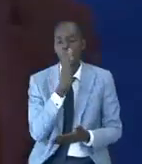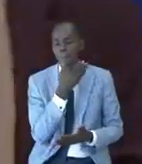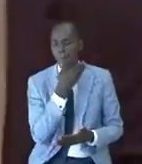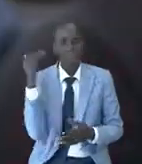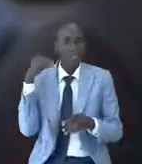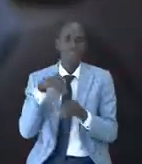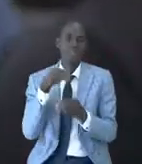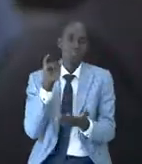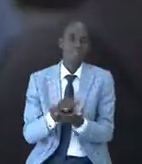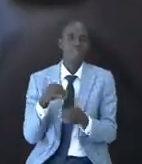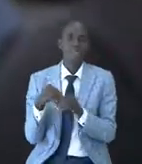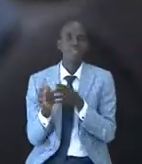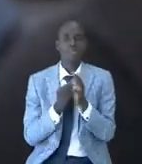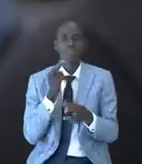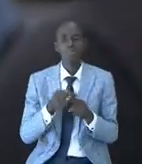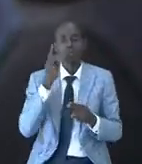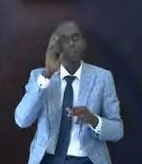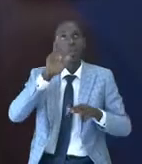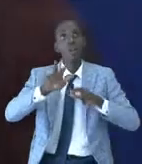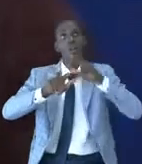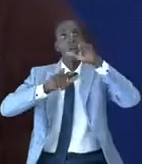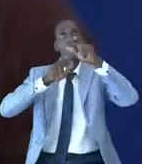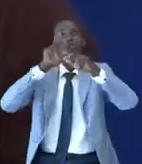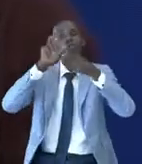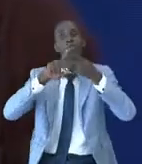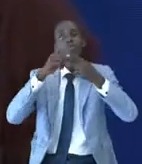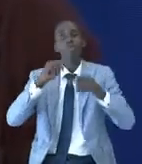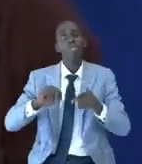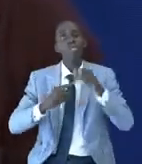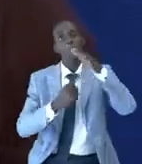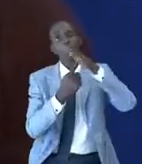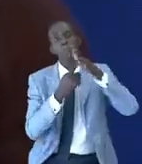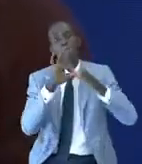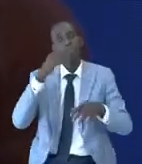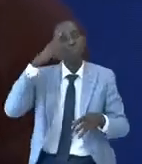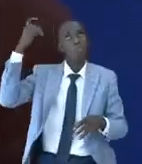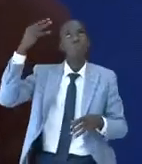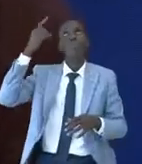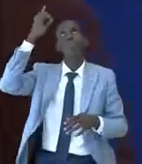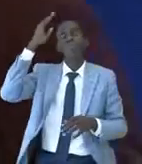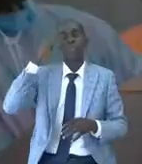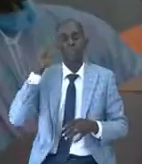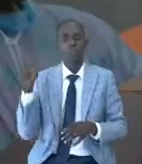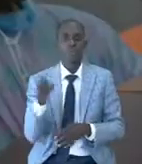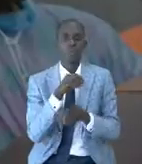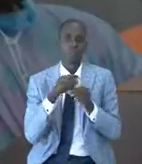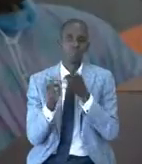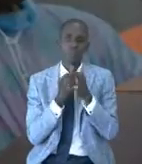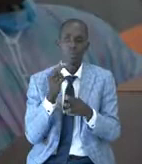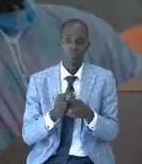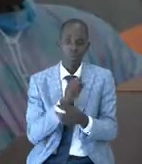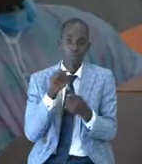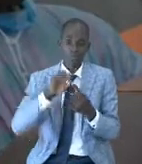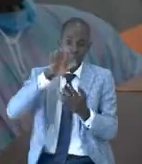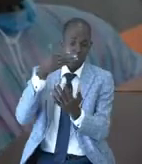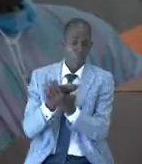that. You climb to the dream of the Almighty God for you. And when you get to that